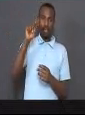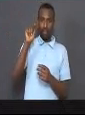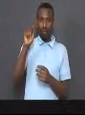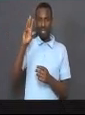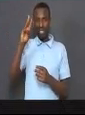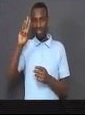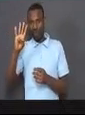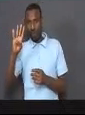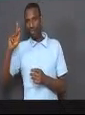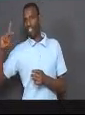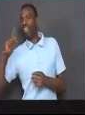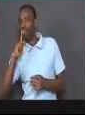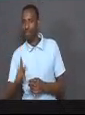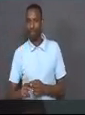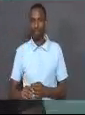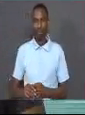13.64 Kelvin.